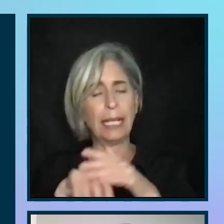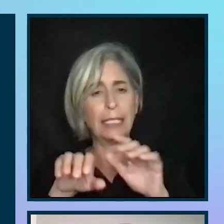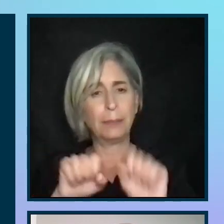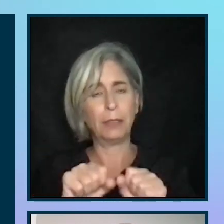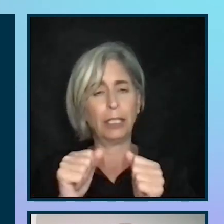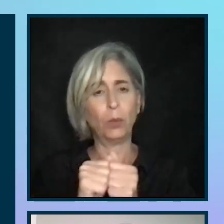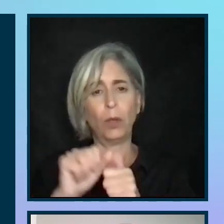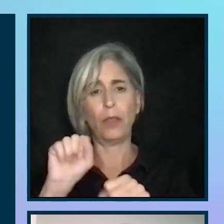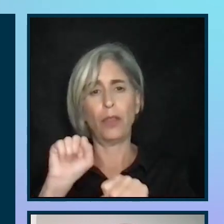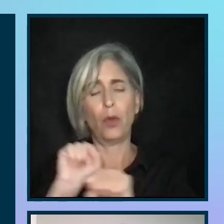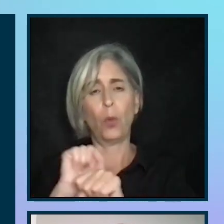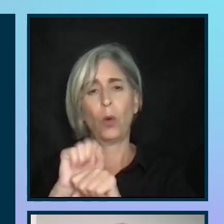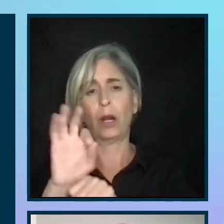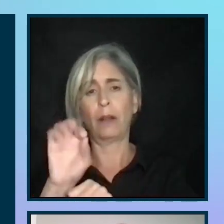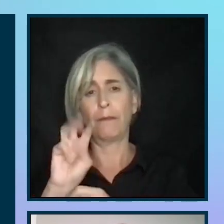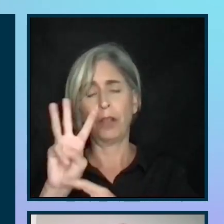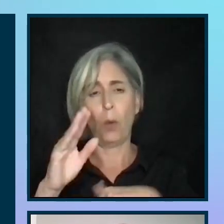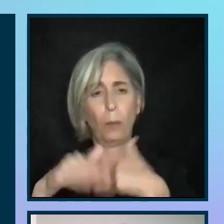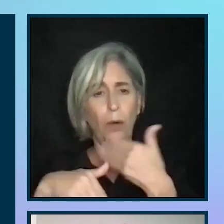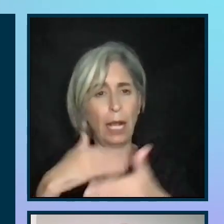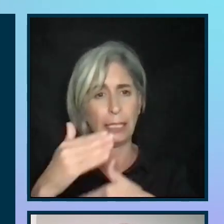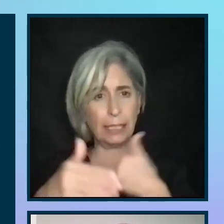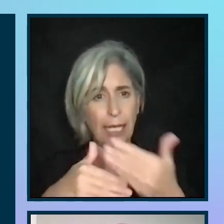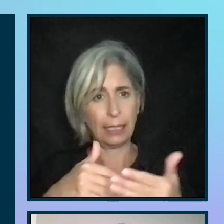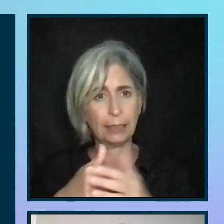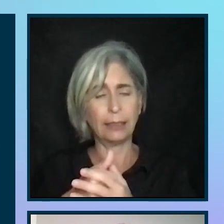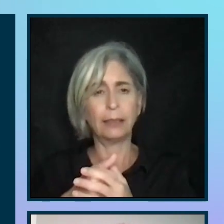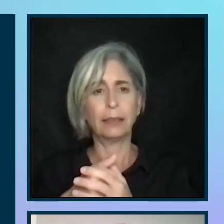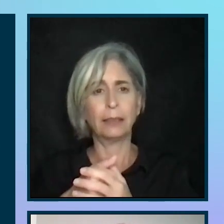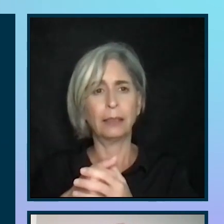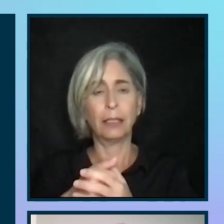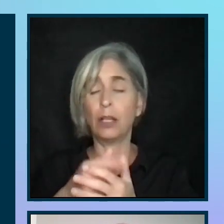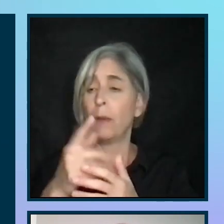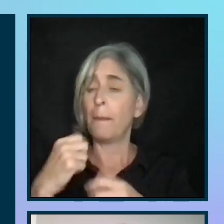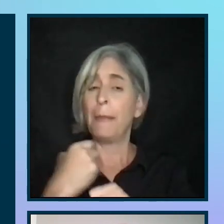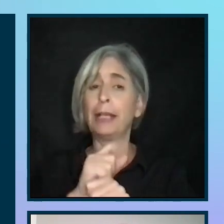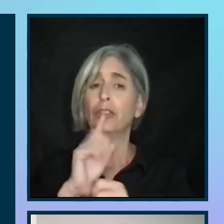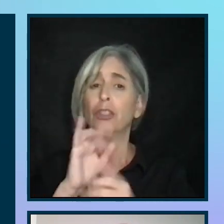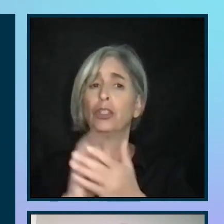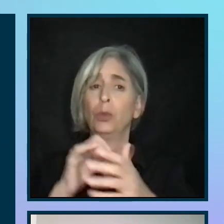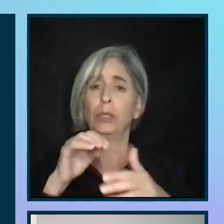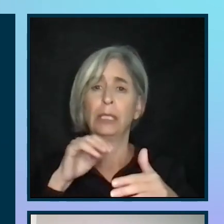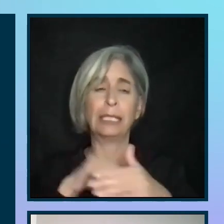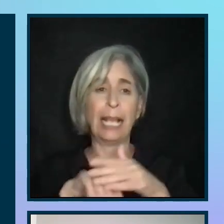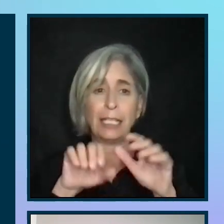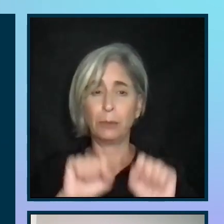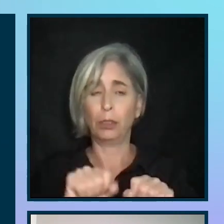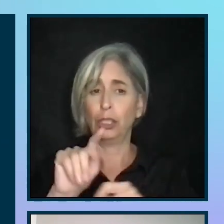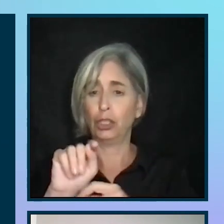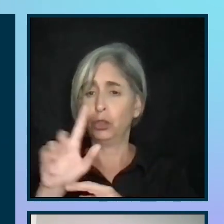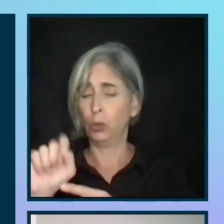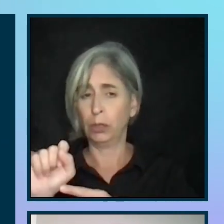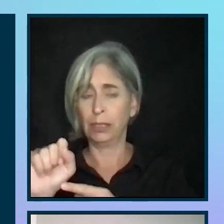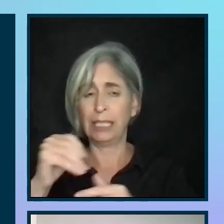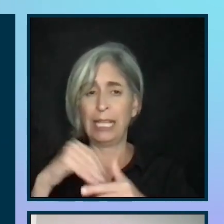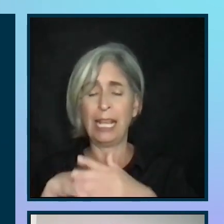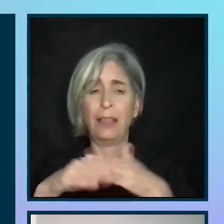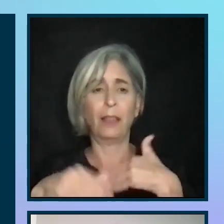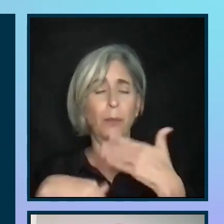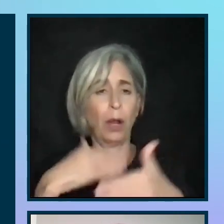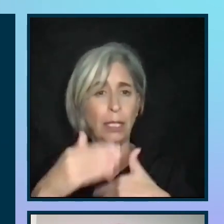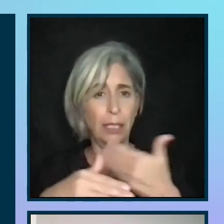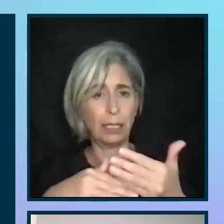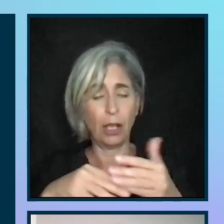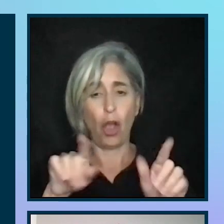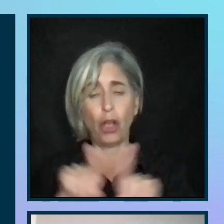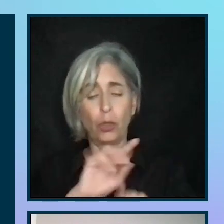workflow process. It's making sure that we integrate those accessible tools into the workflow and are able to do quality checks